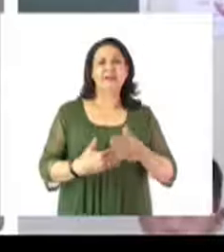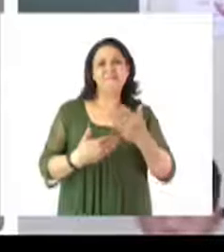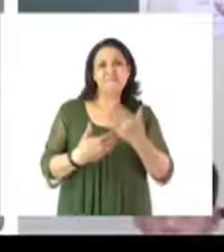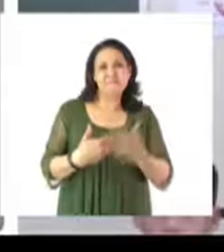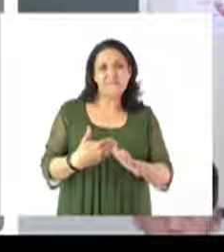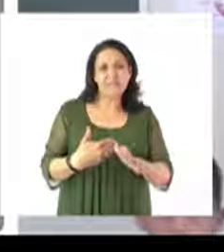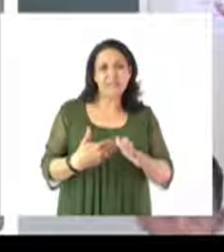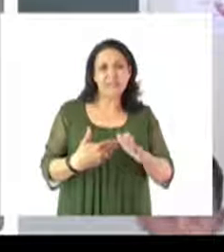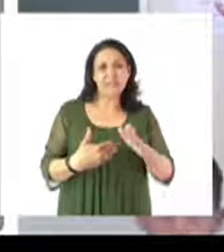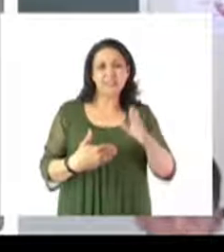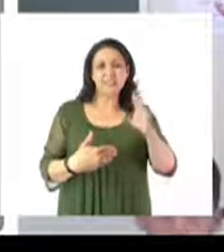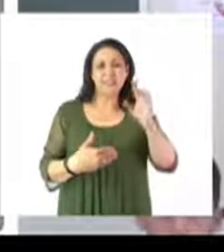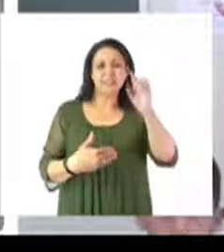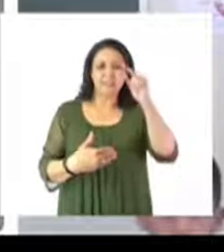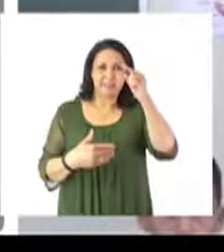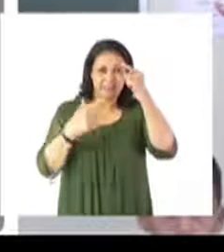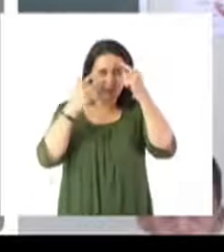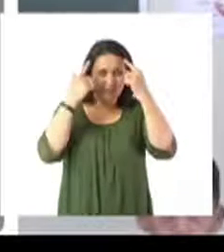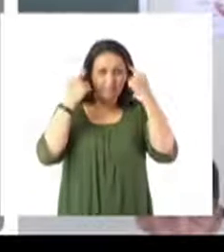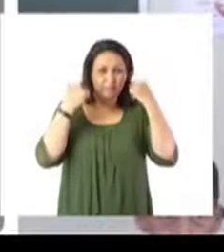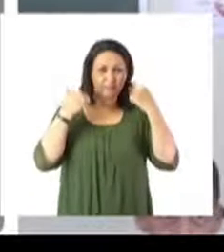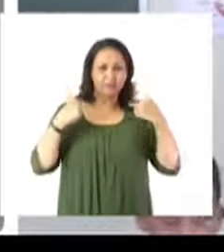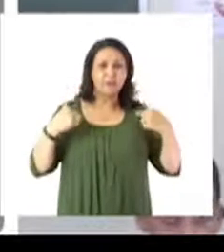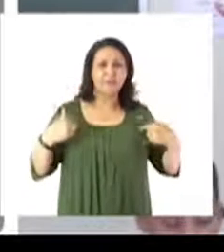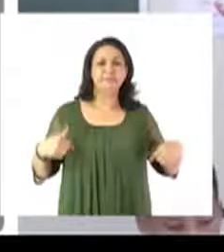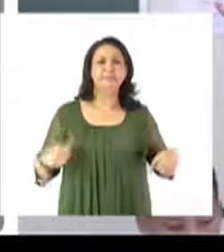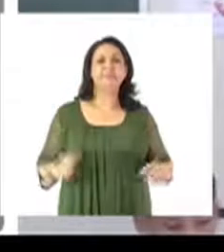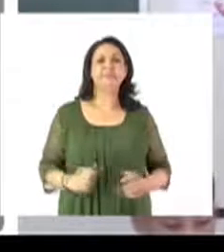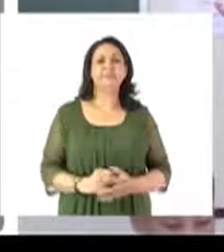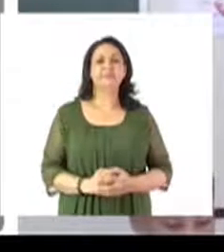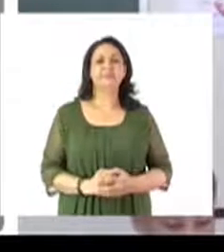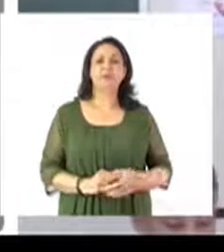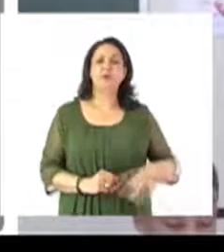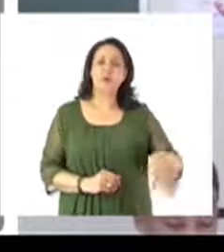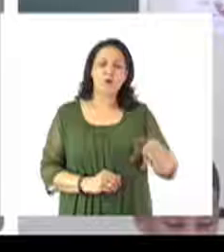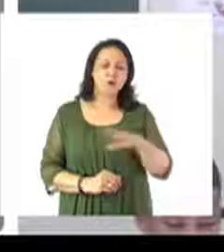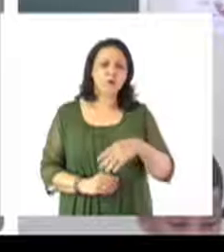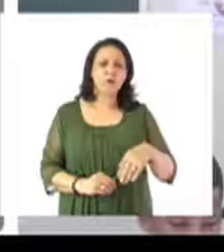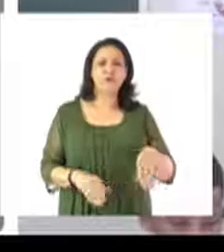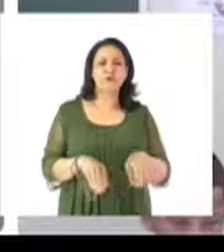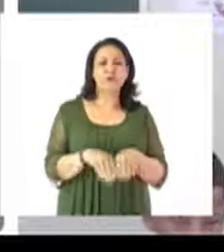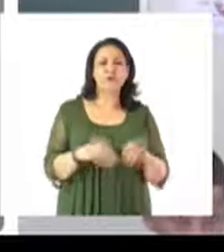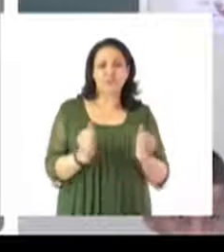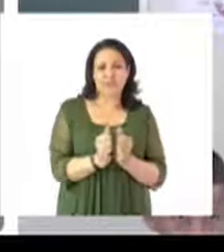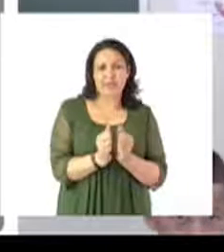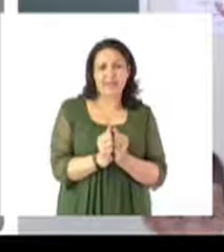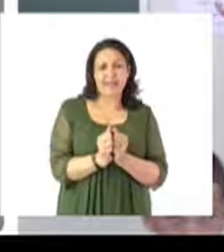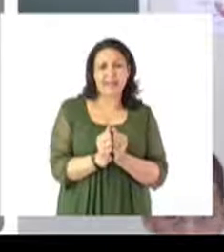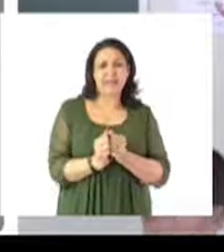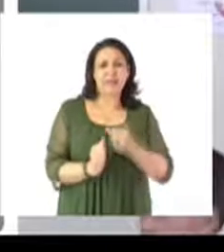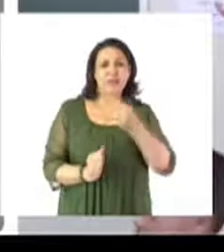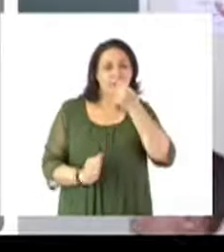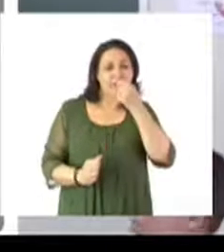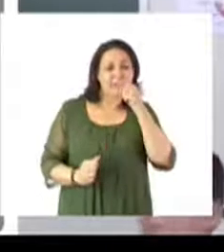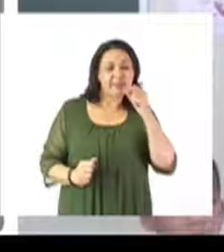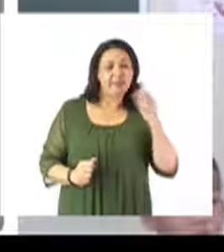the body. And I will help you do it. We will all do it together. Take your pencil or your crayon,